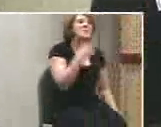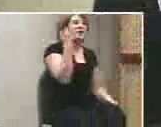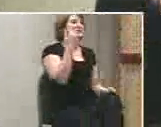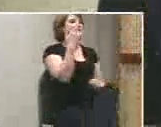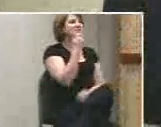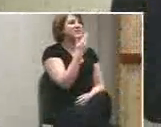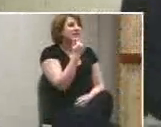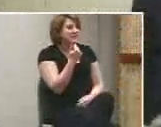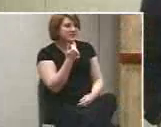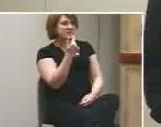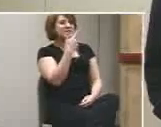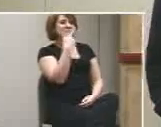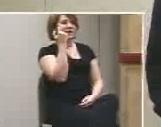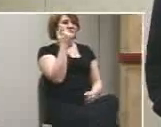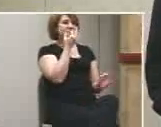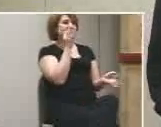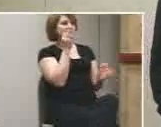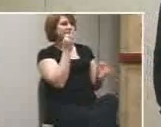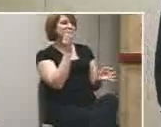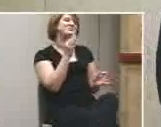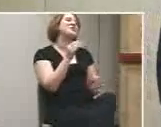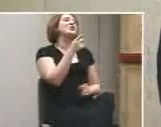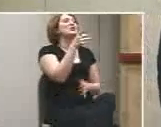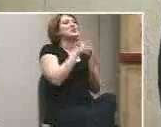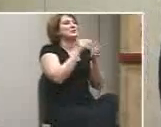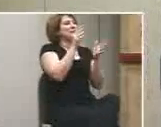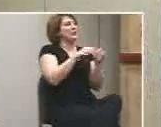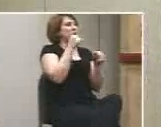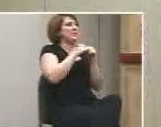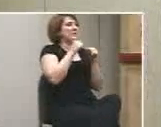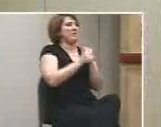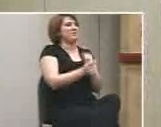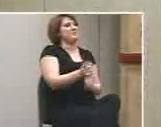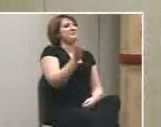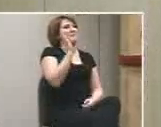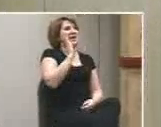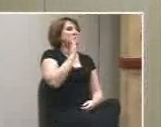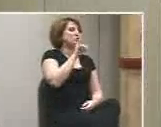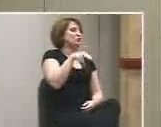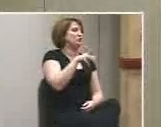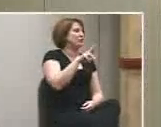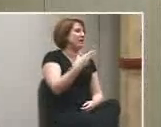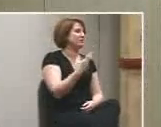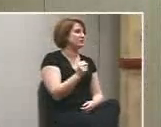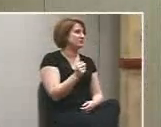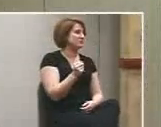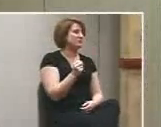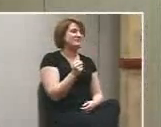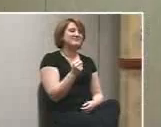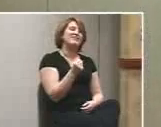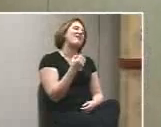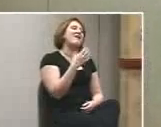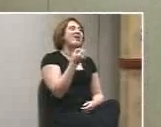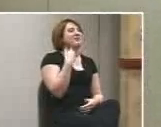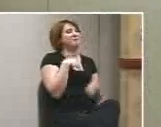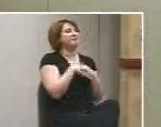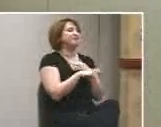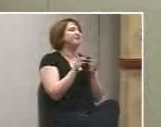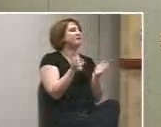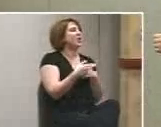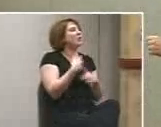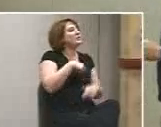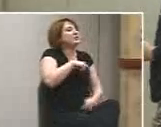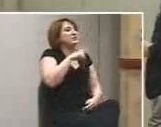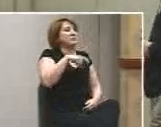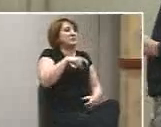What do you you're a student. Remember yourself being back in junior high. And I come in the room, and we're supposed